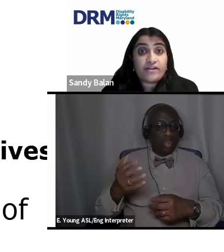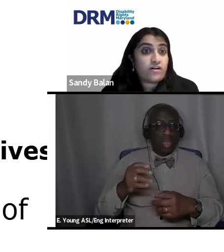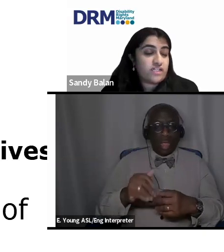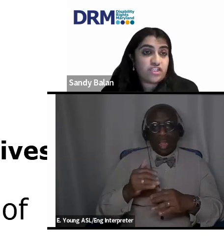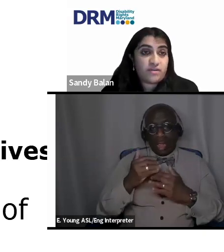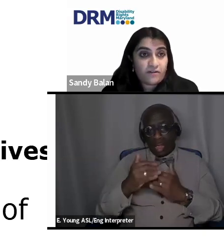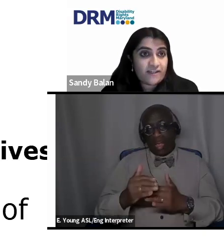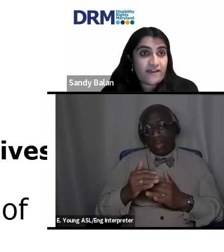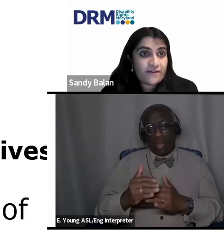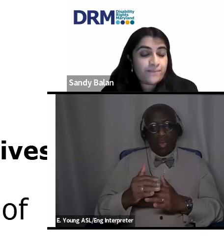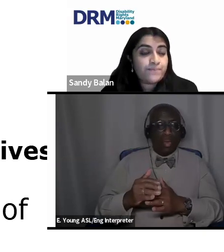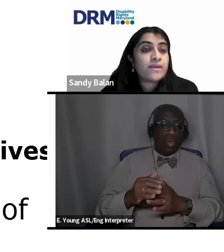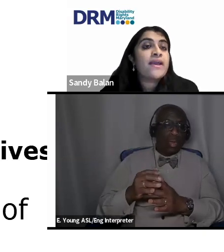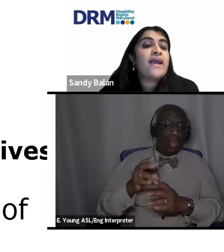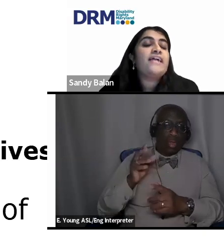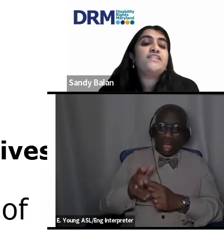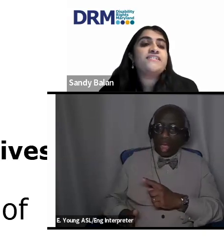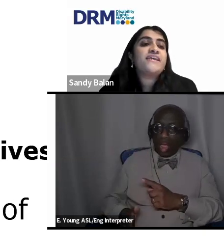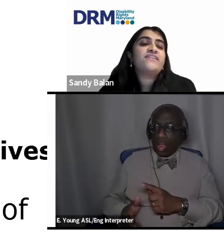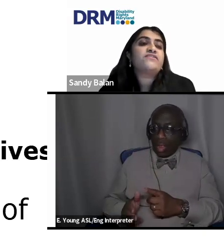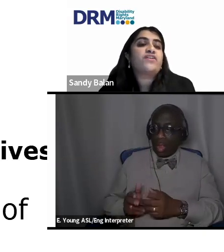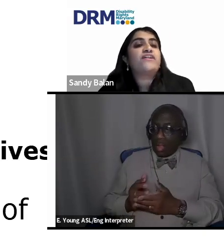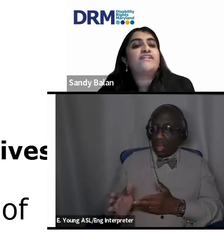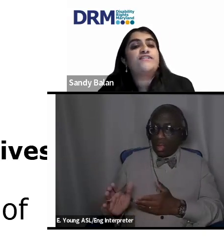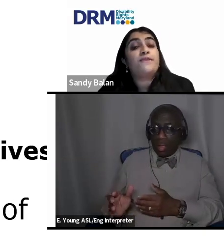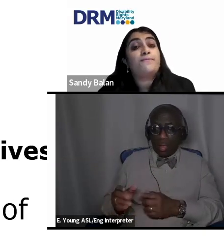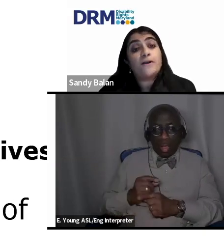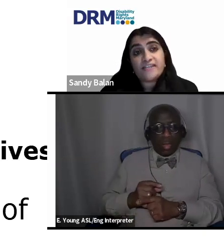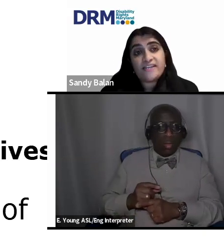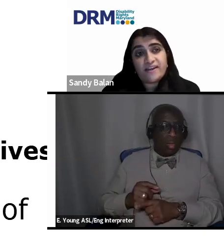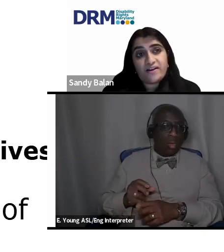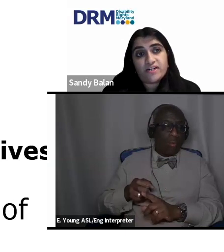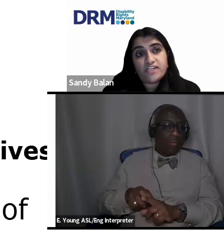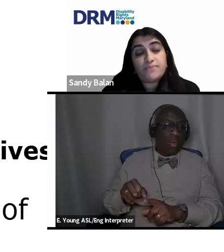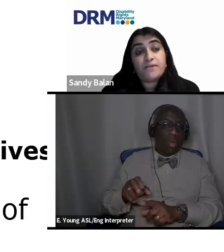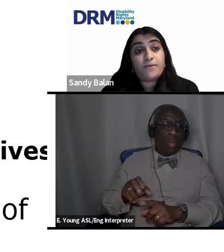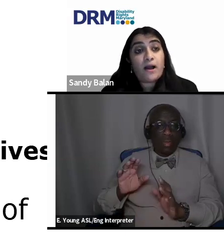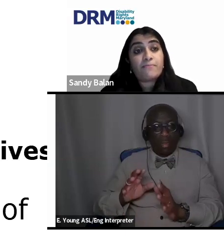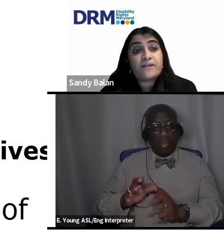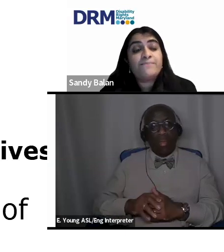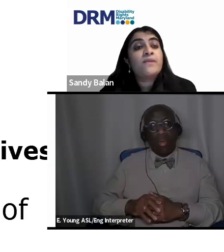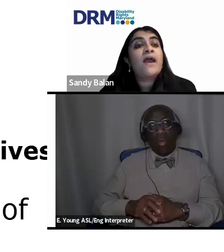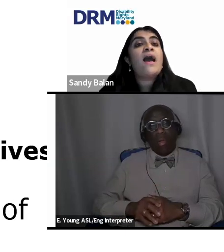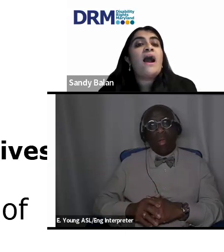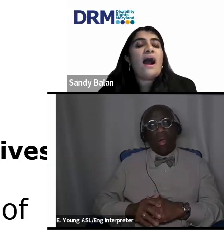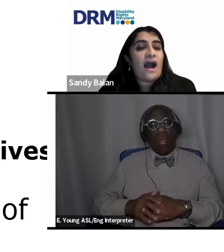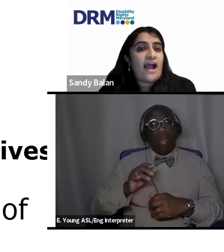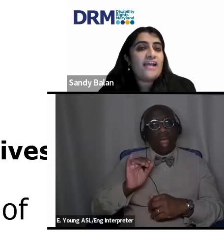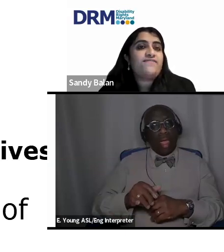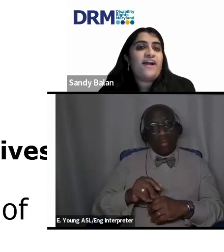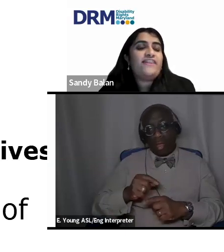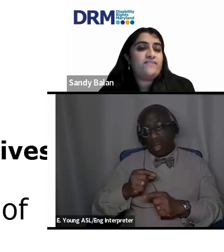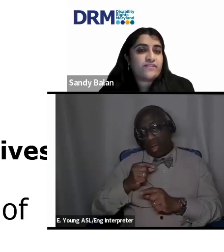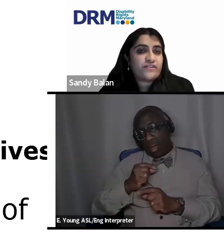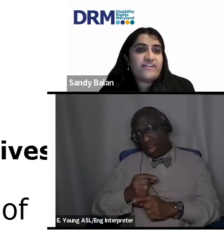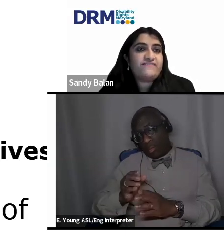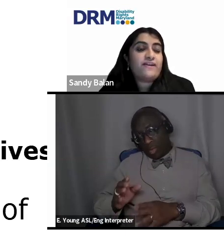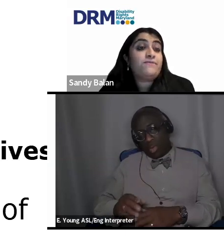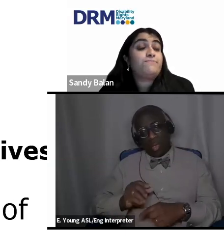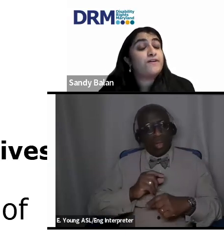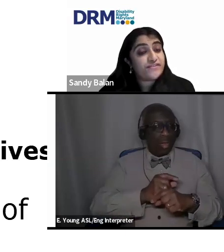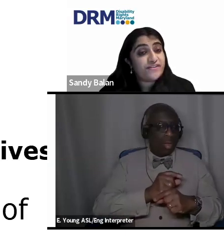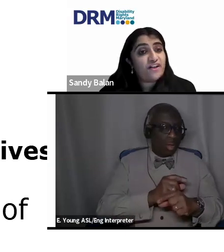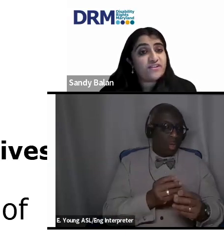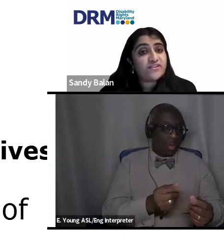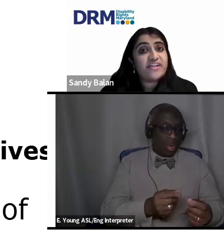even avoid guardianship altogether. And just like there's guardianship of the person and guardianship of the property, I divide the